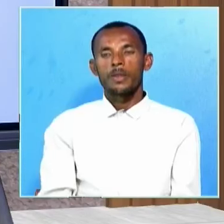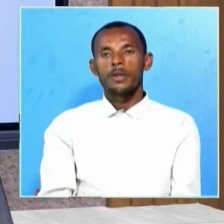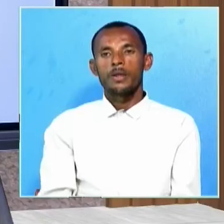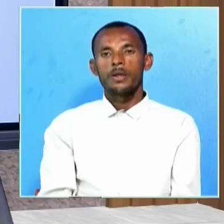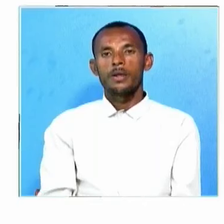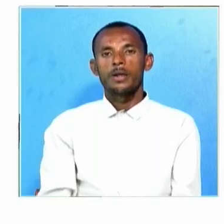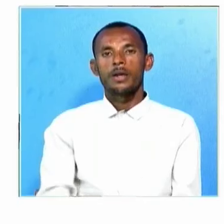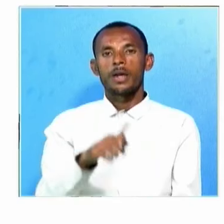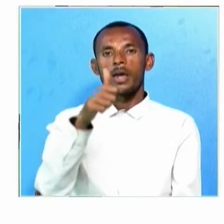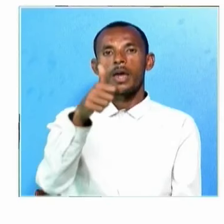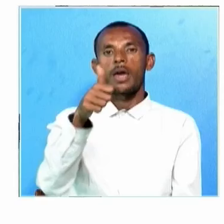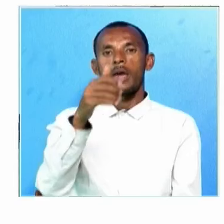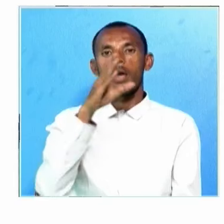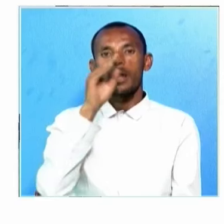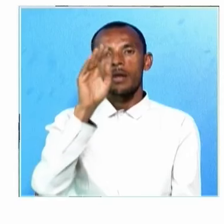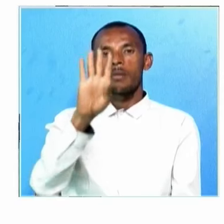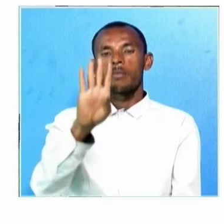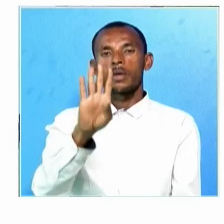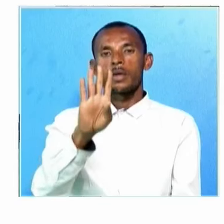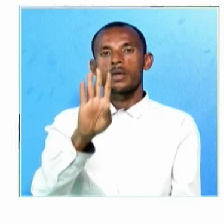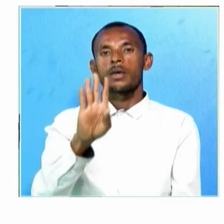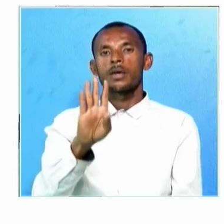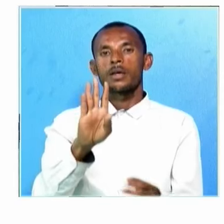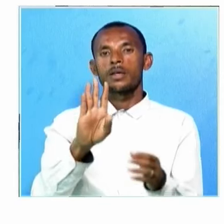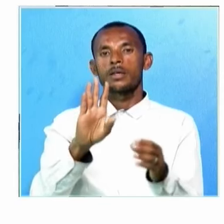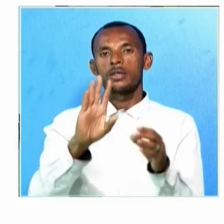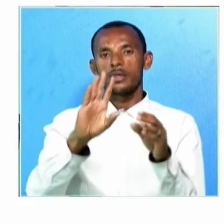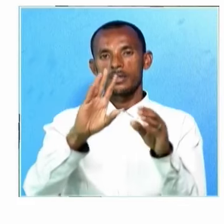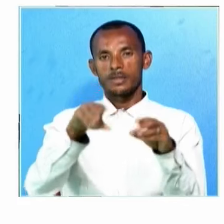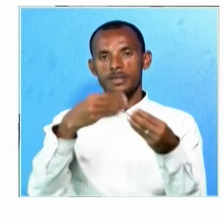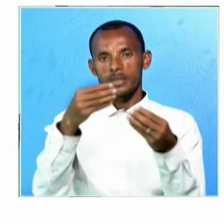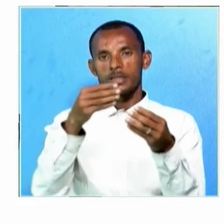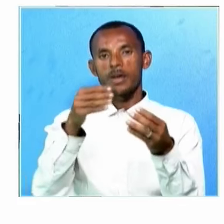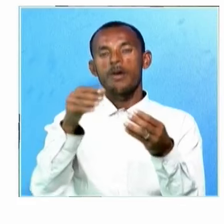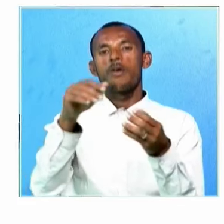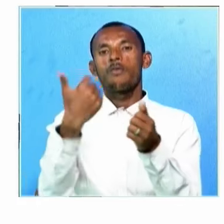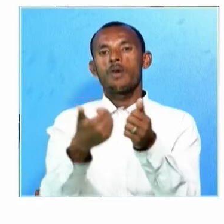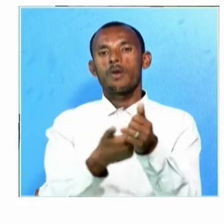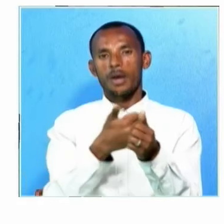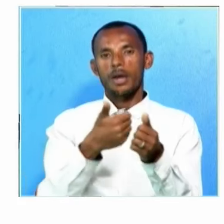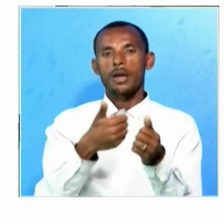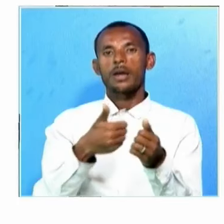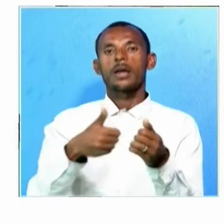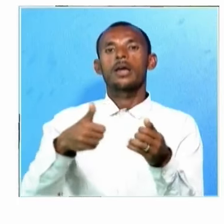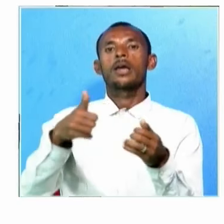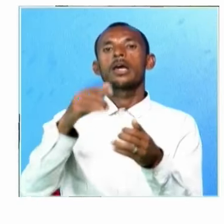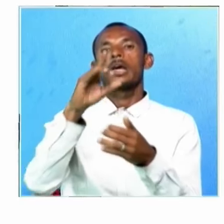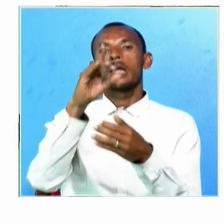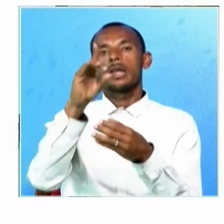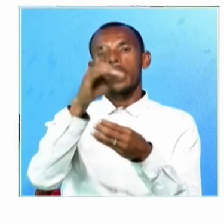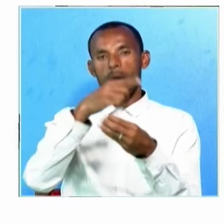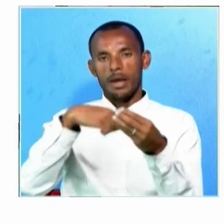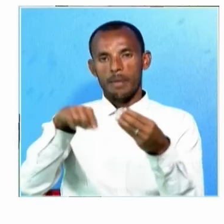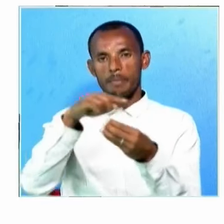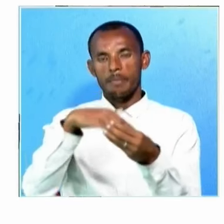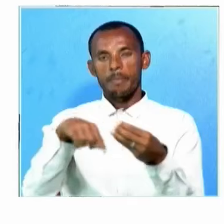Okay, A and B are related in the following Venn diagram. A and B are